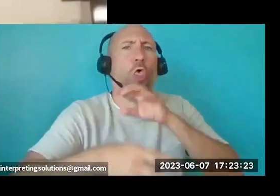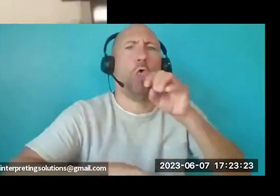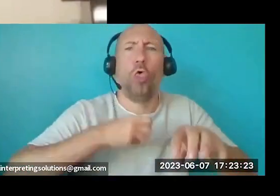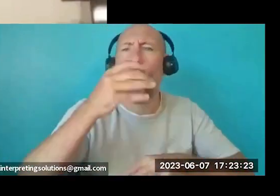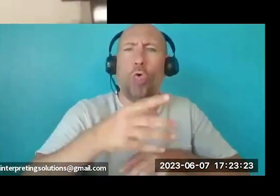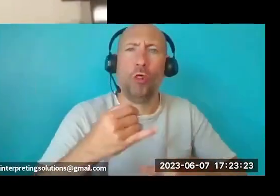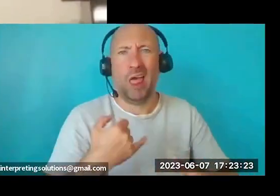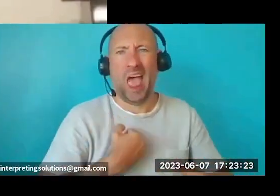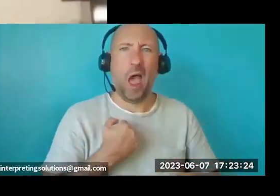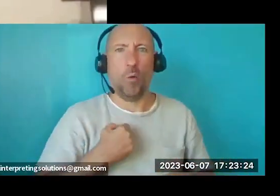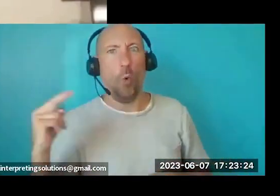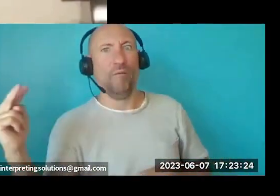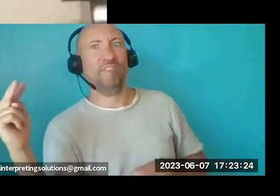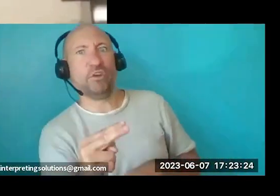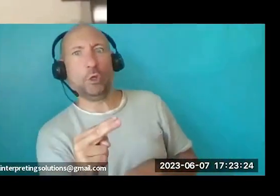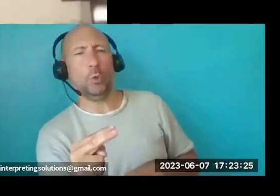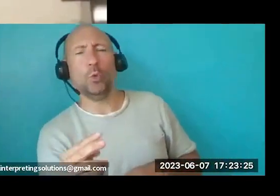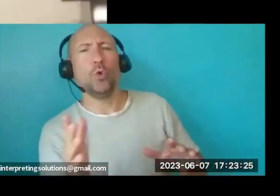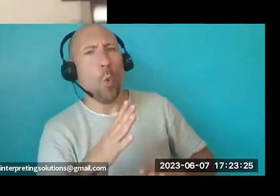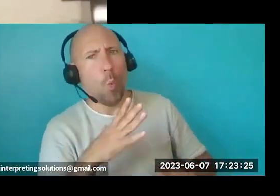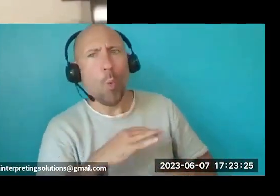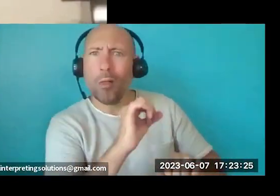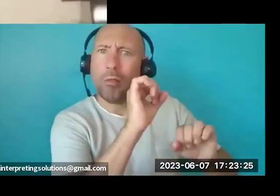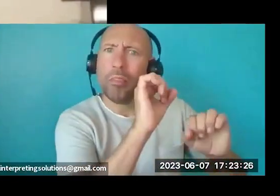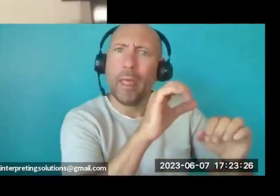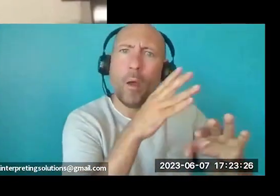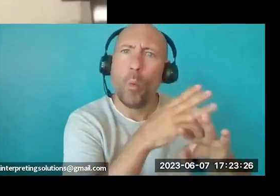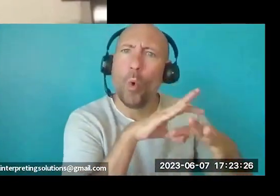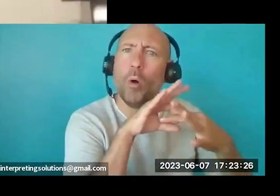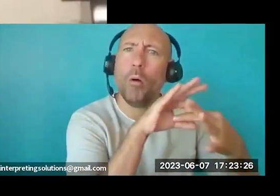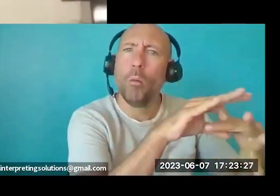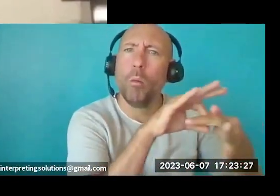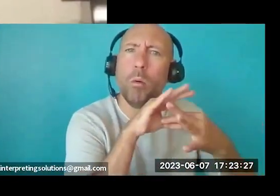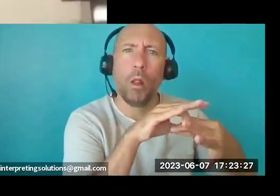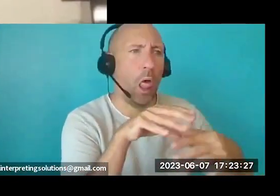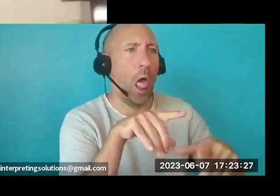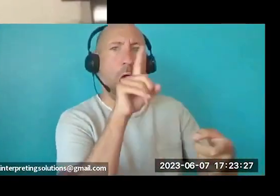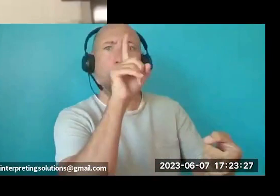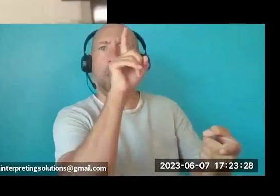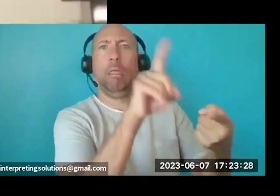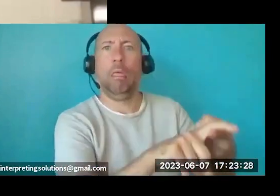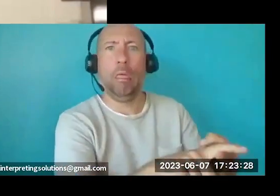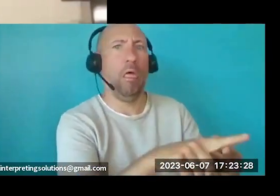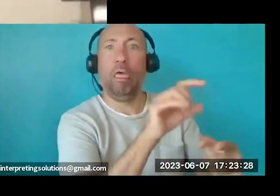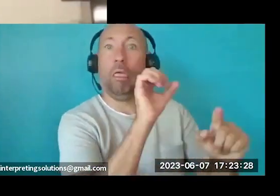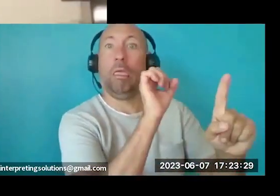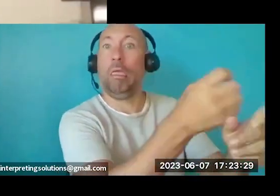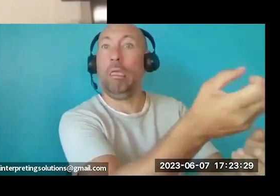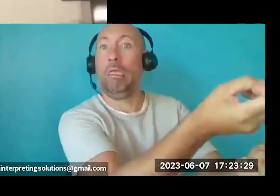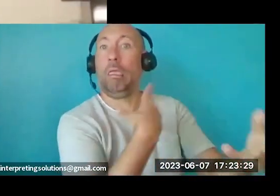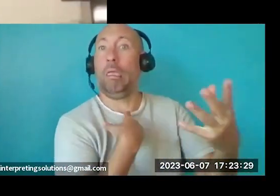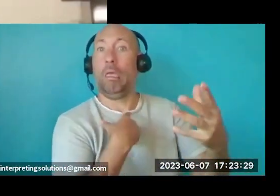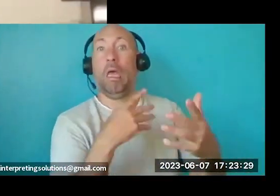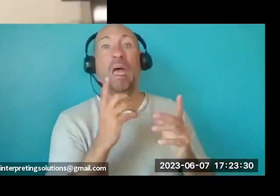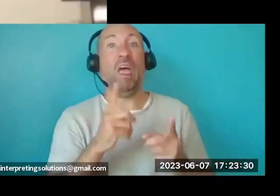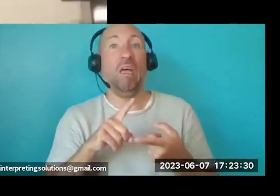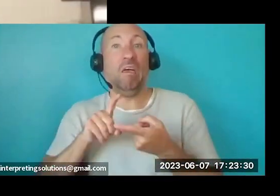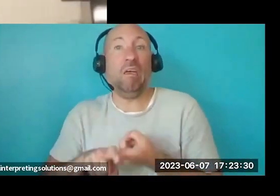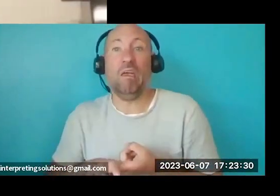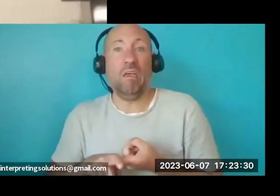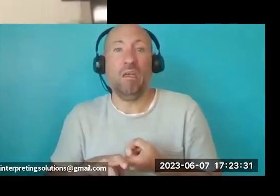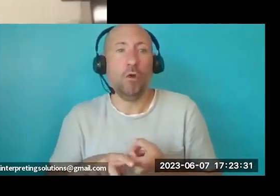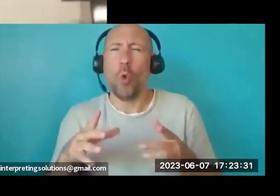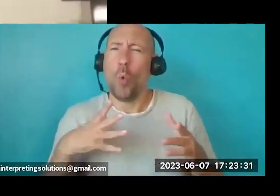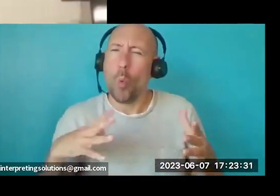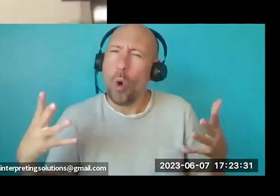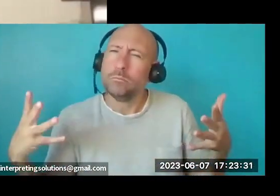own subjective view, nor should we only stick to what comes out of the performance. There